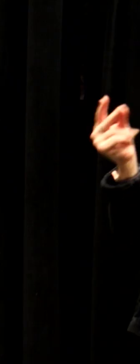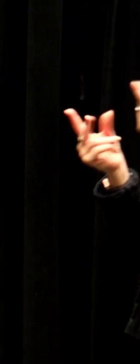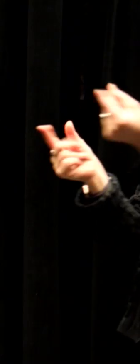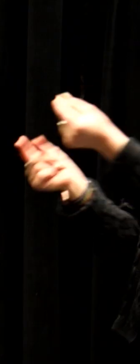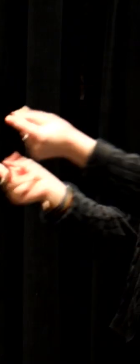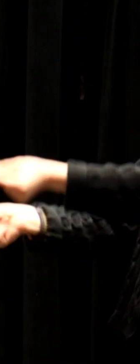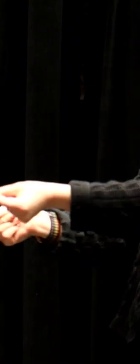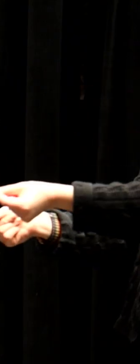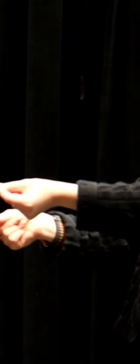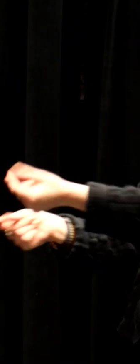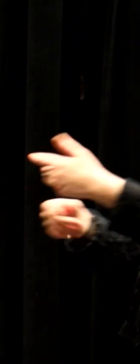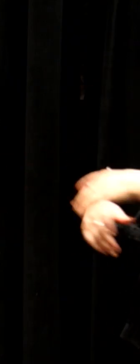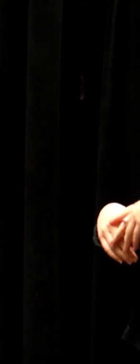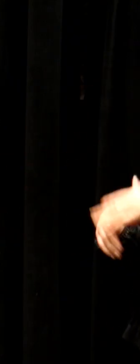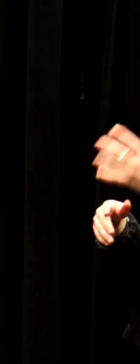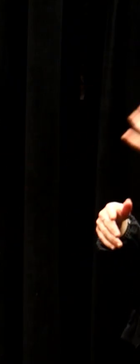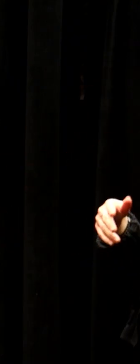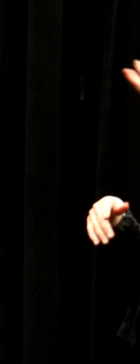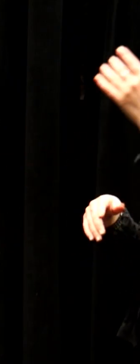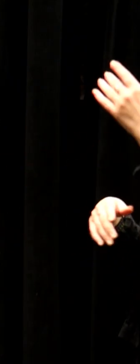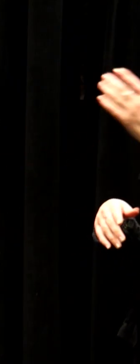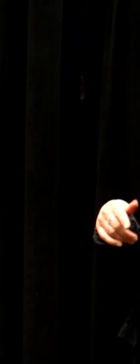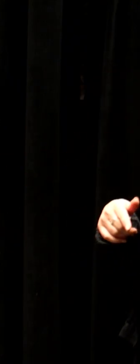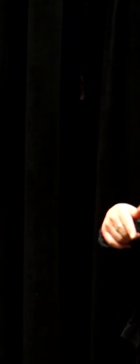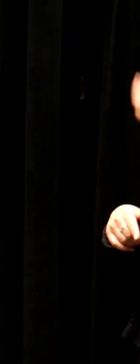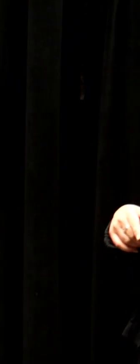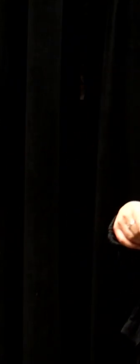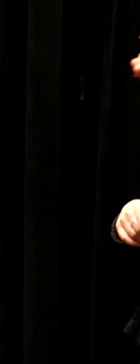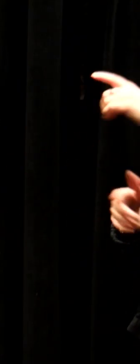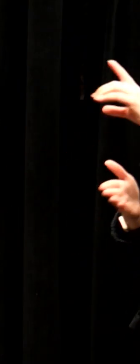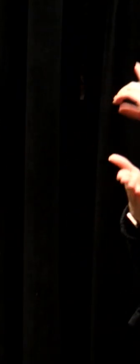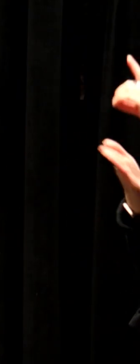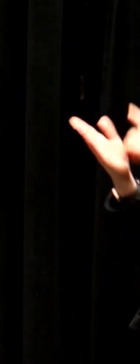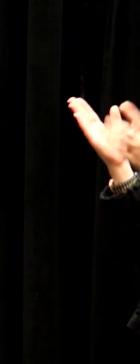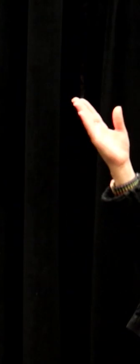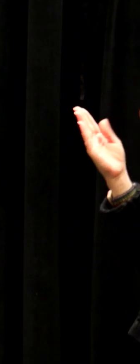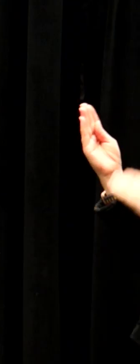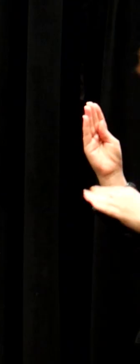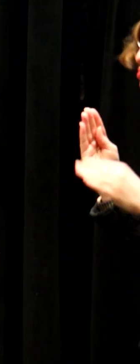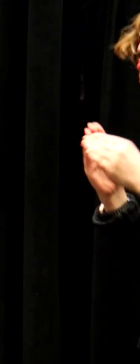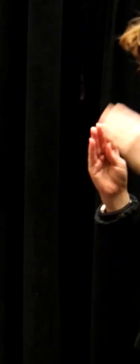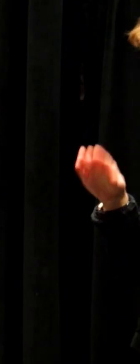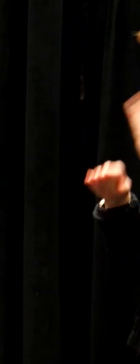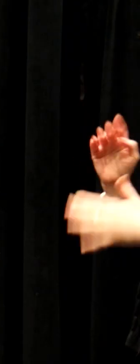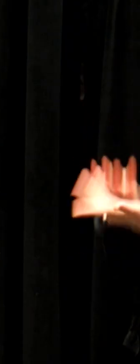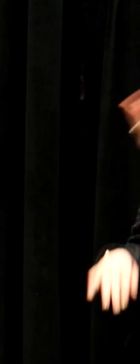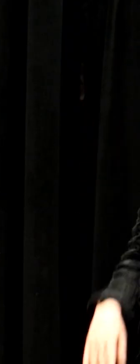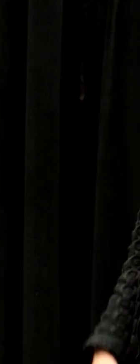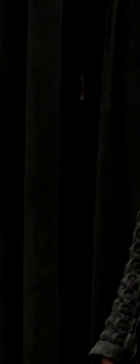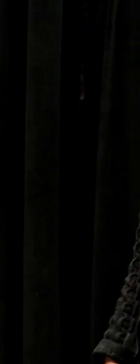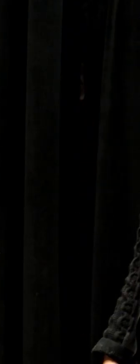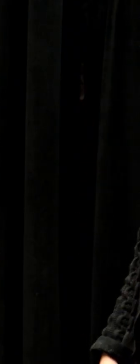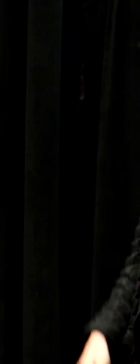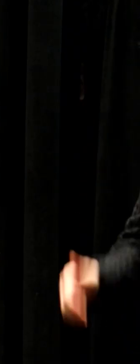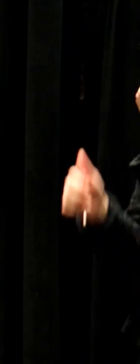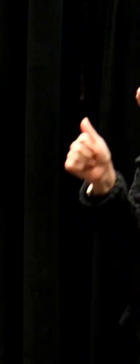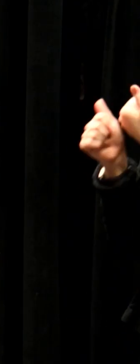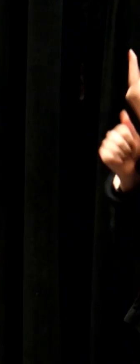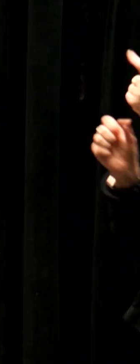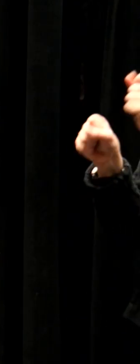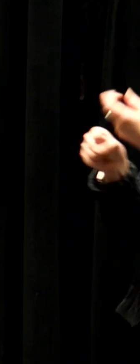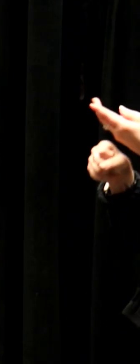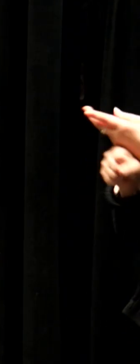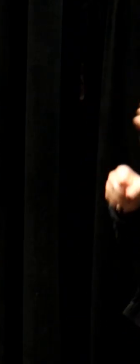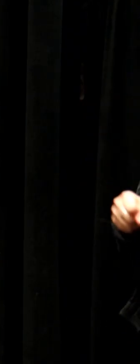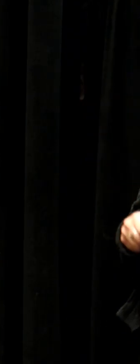needed more than ever. Because yes, AI is, anyone could use it, the public can use it, my mom could use it, but